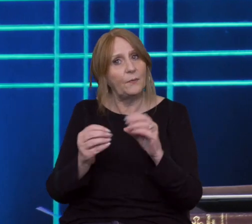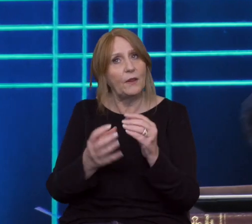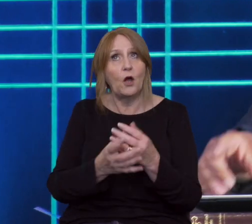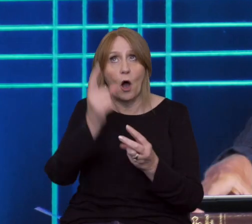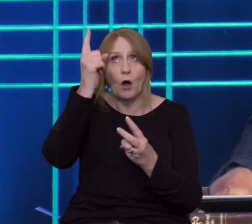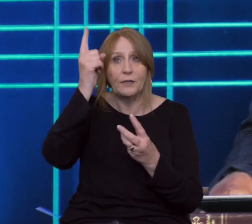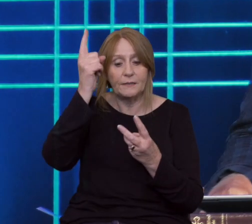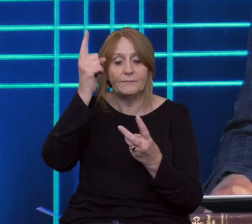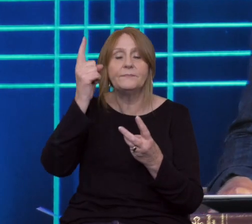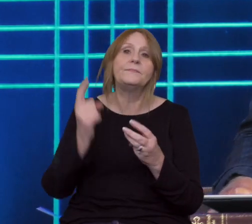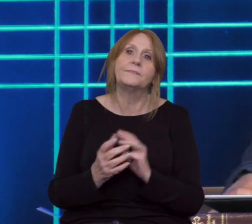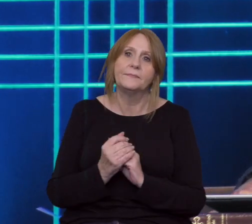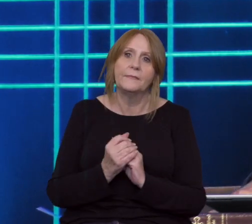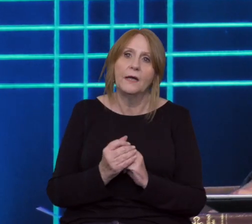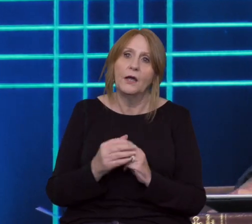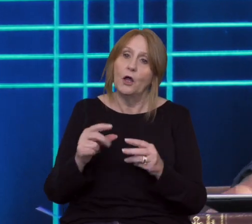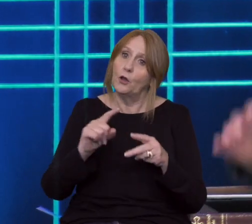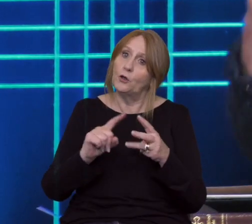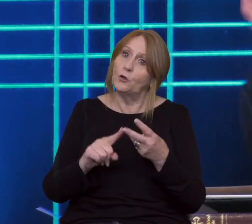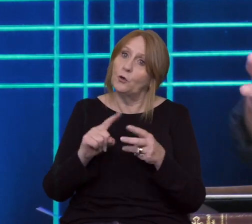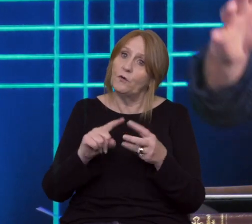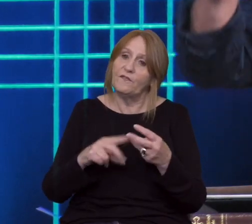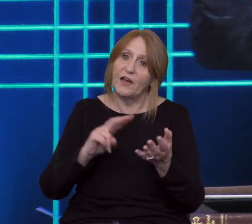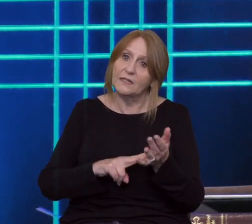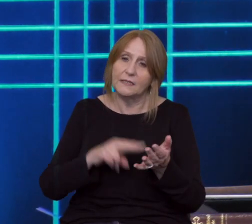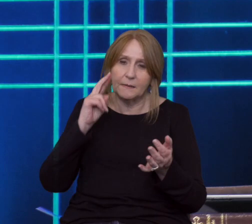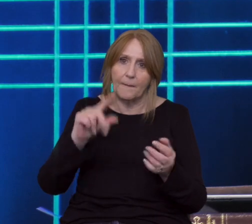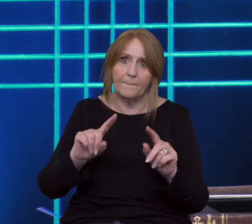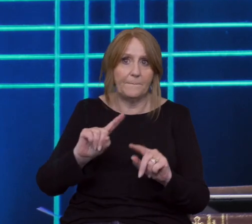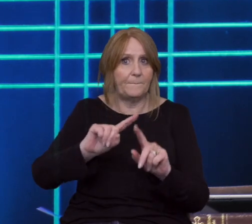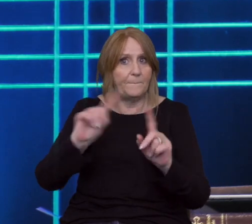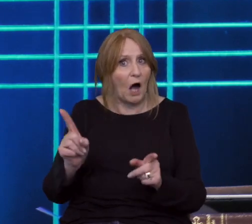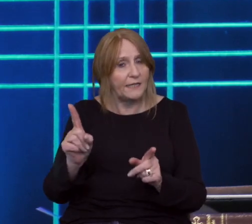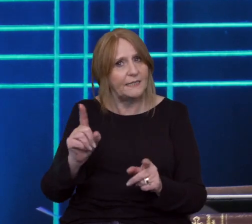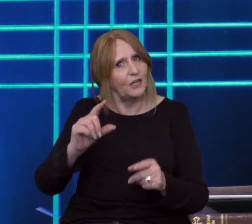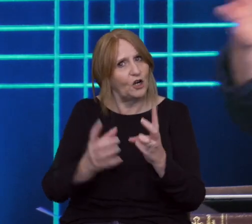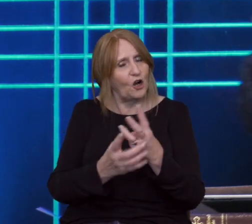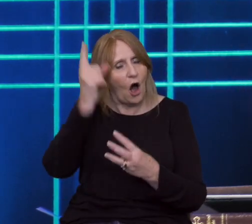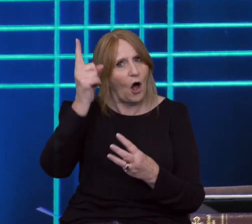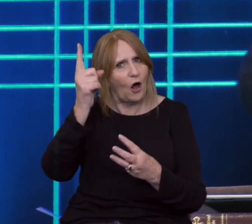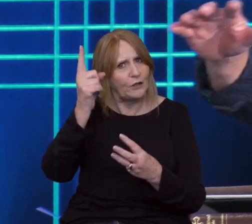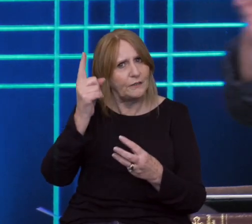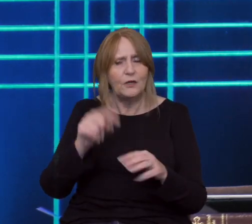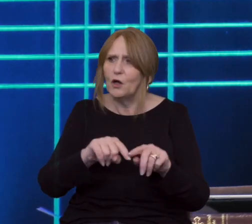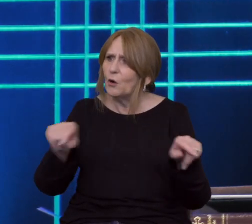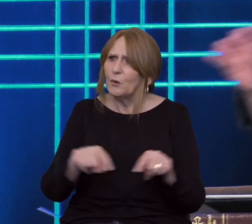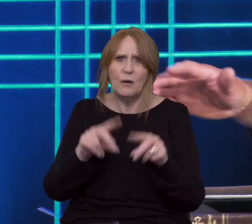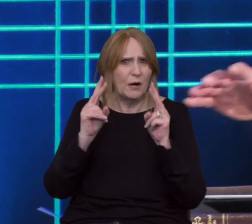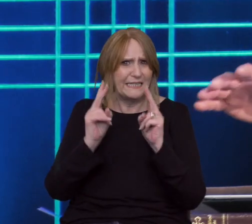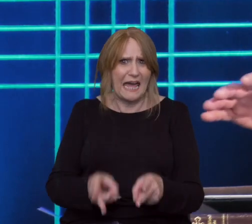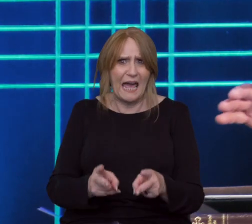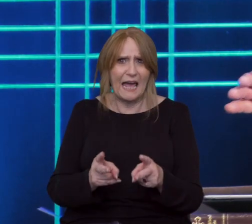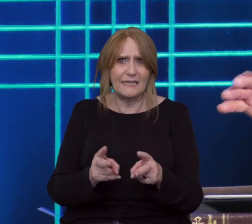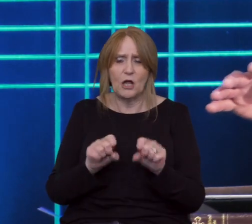The two words we read as we looked at those verses, it's, but God. Right, we were dead, we were lost, we were a